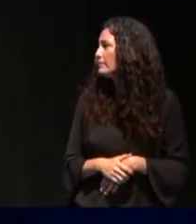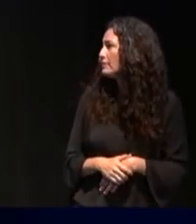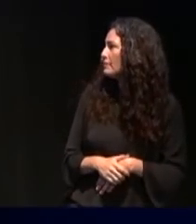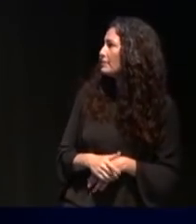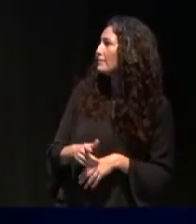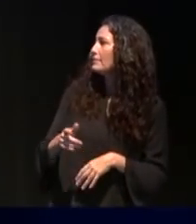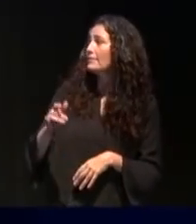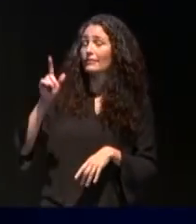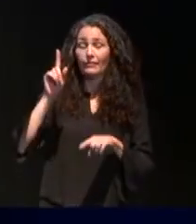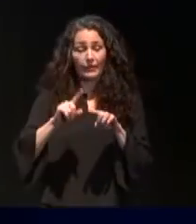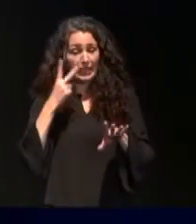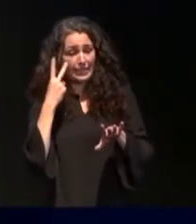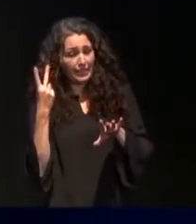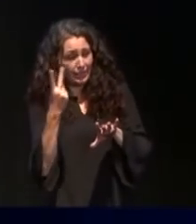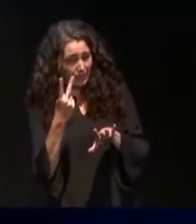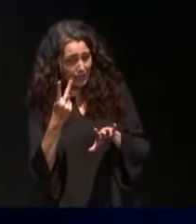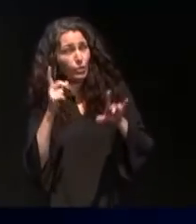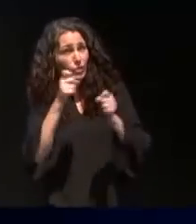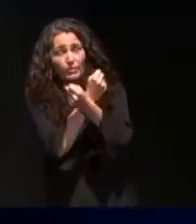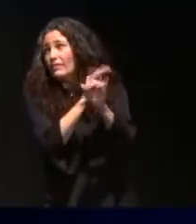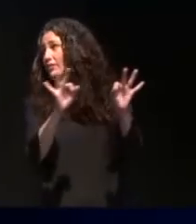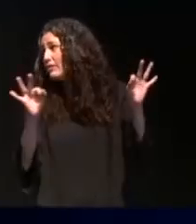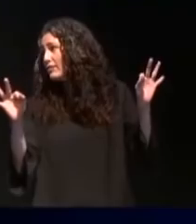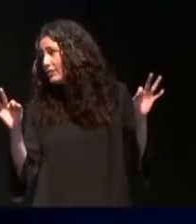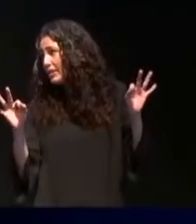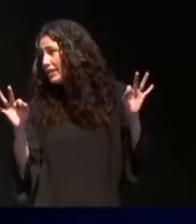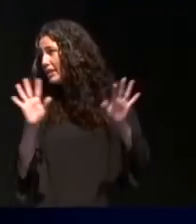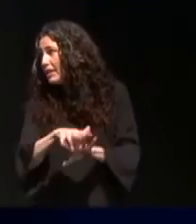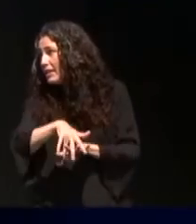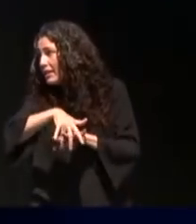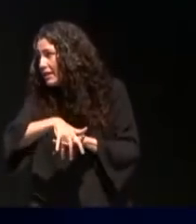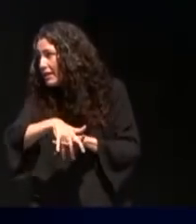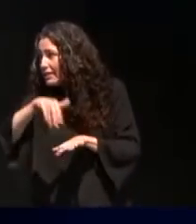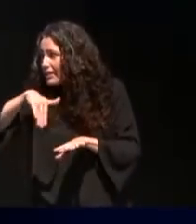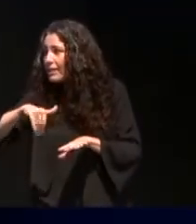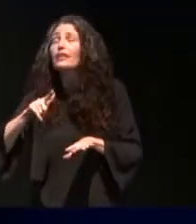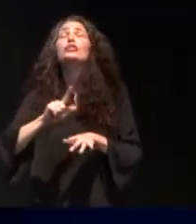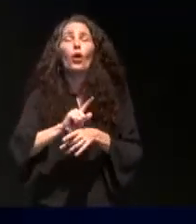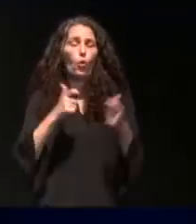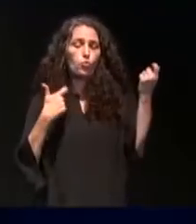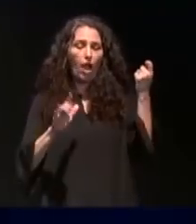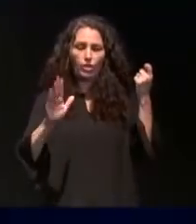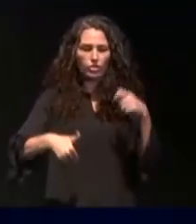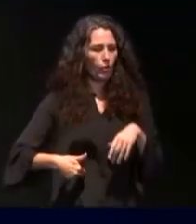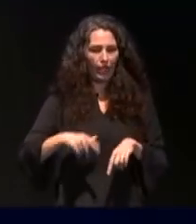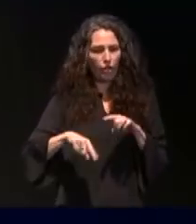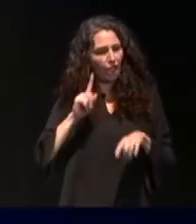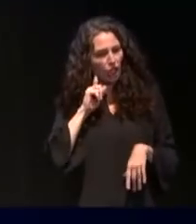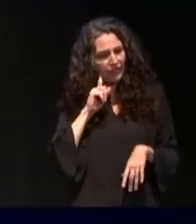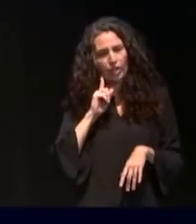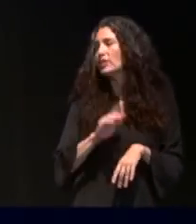begins and begin to see reality that will set you free and help you grow to your greatest yet to be. Rock your soul.